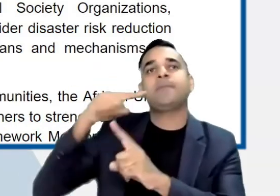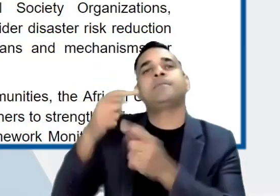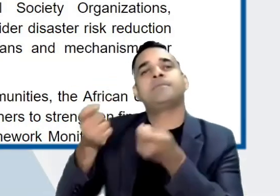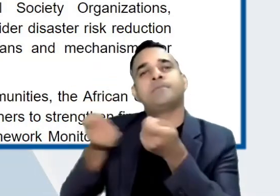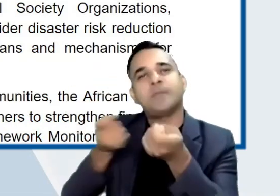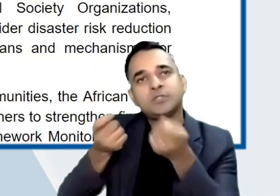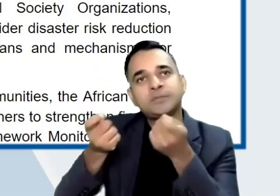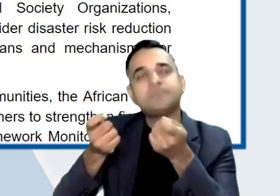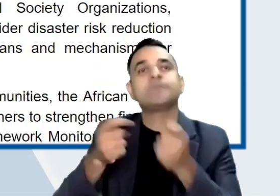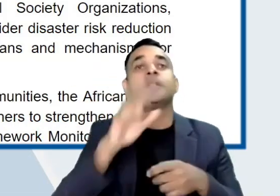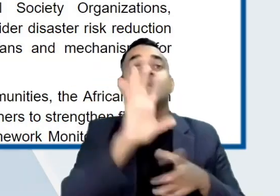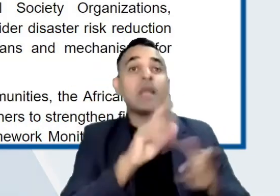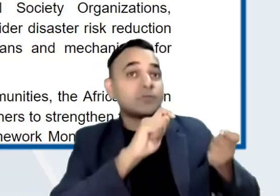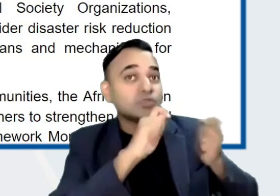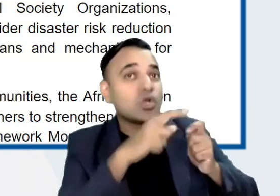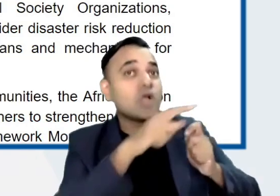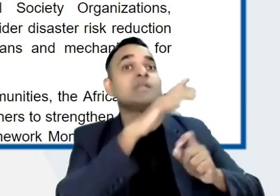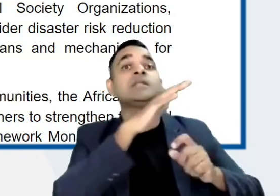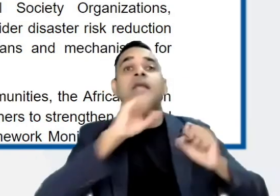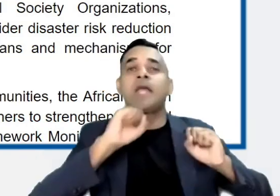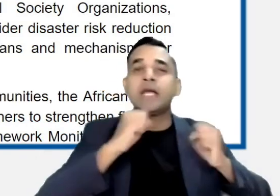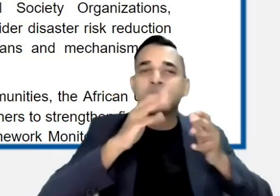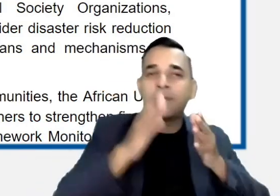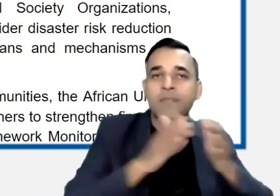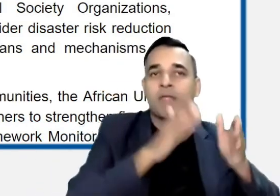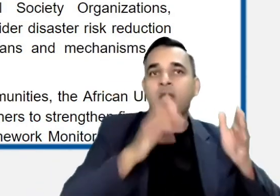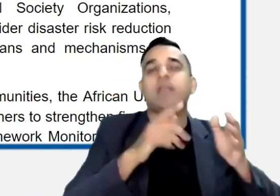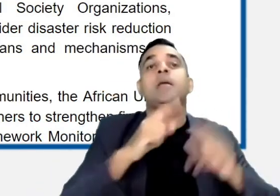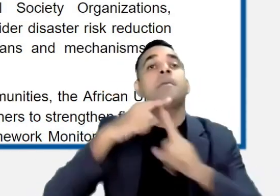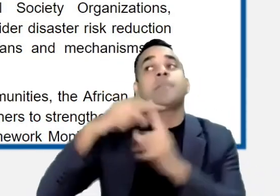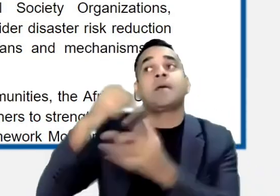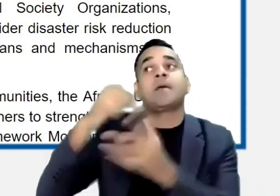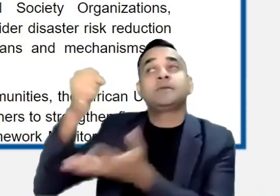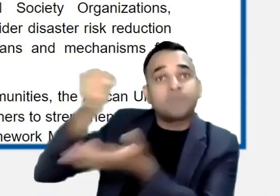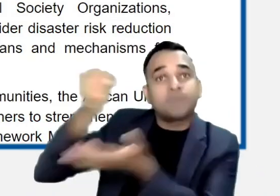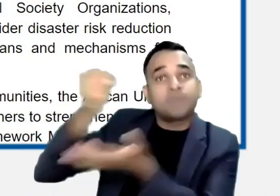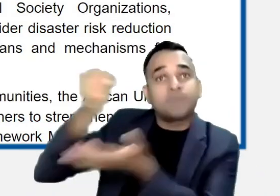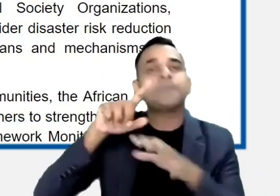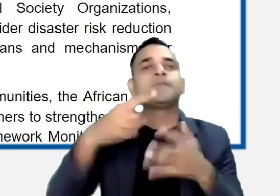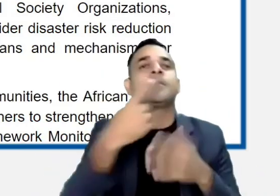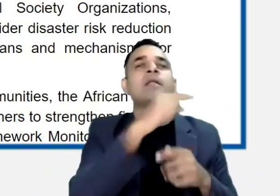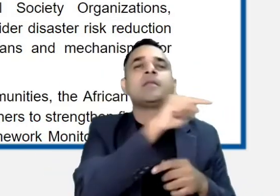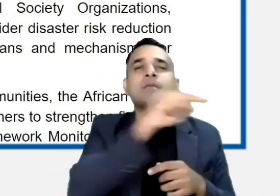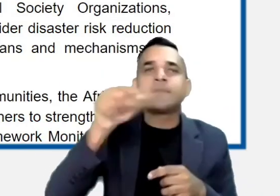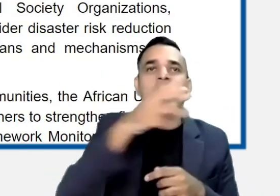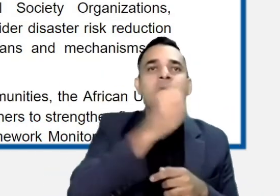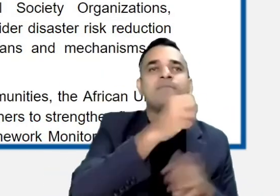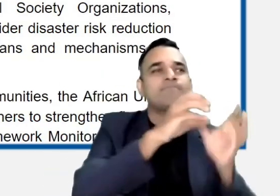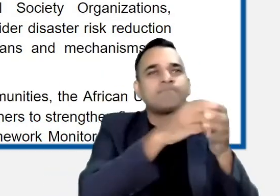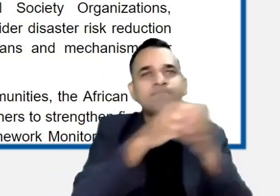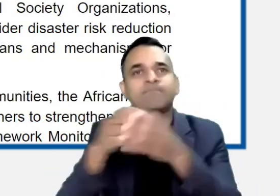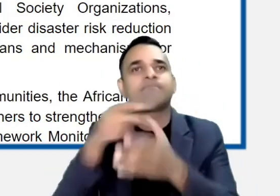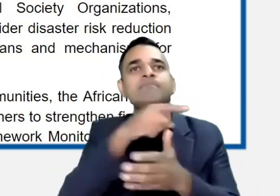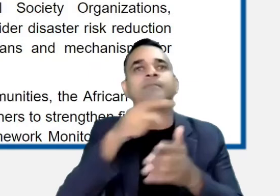13, urge regional economic communities, the African Union Commission, the private sector, academia,